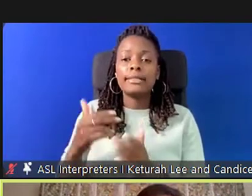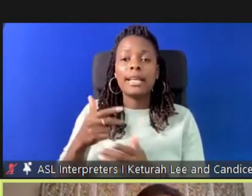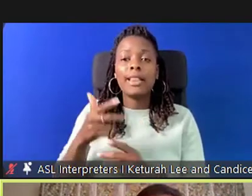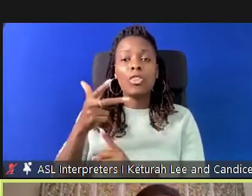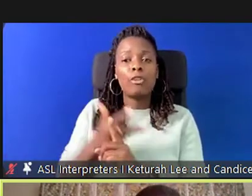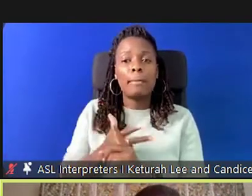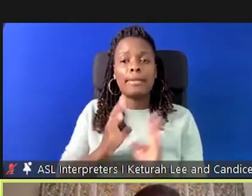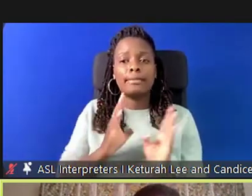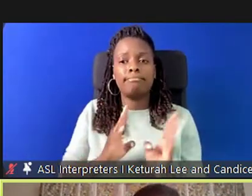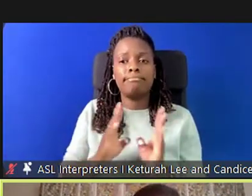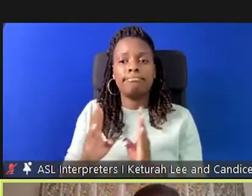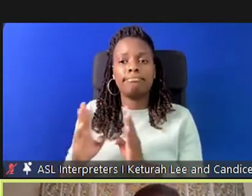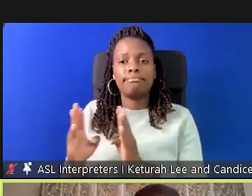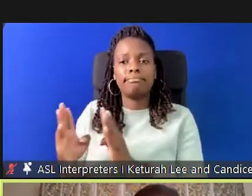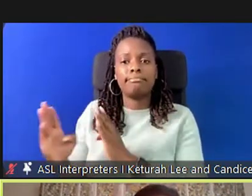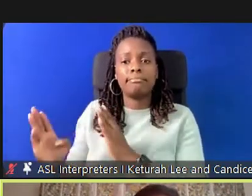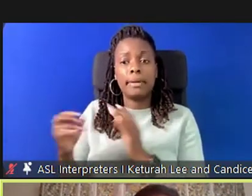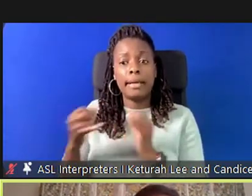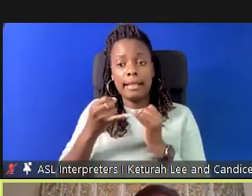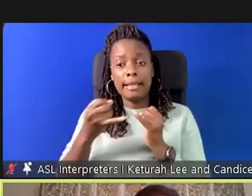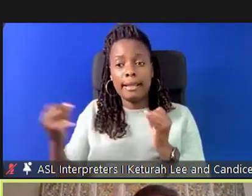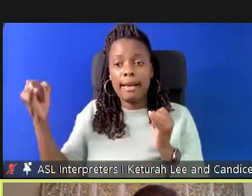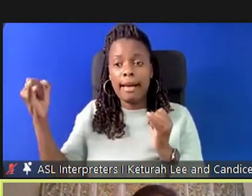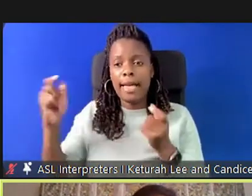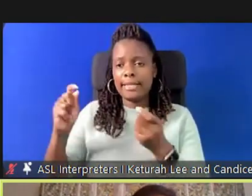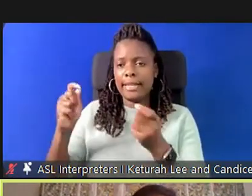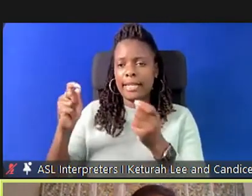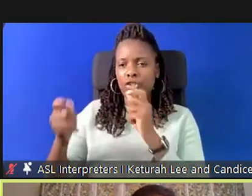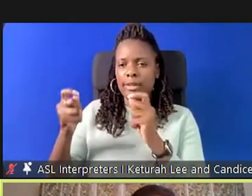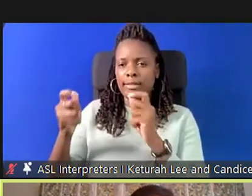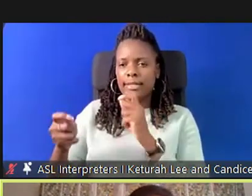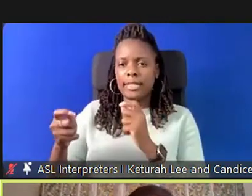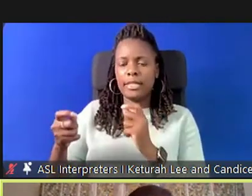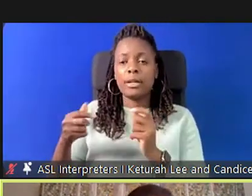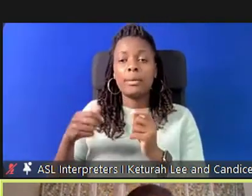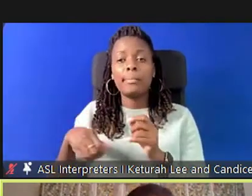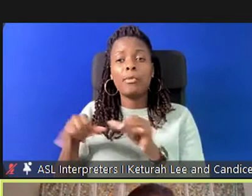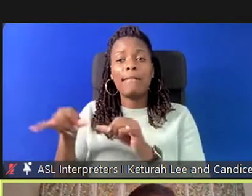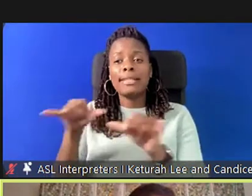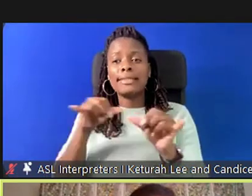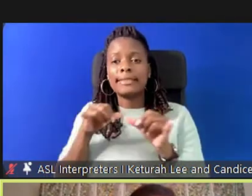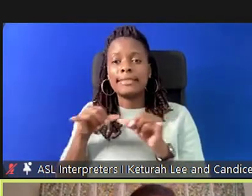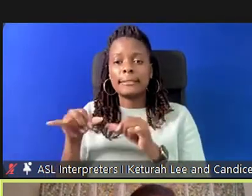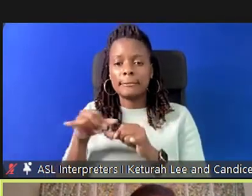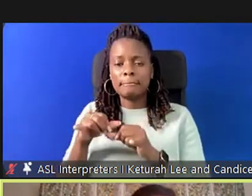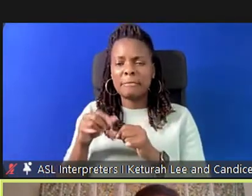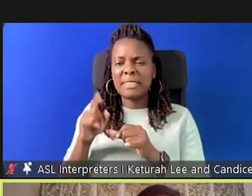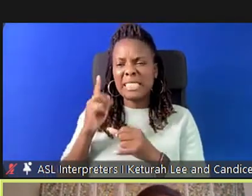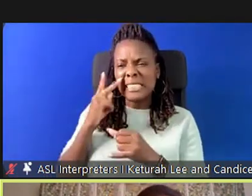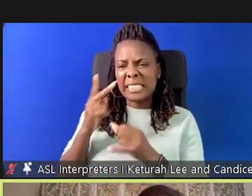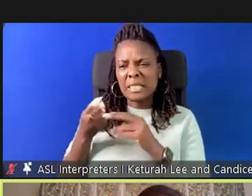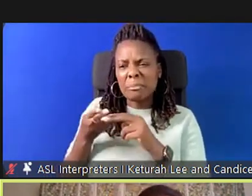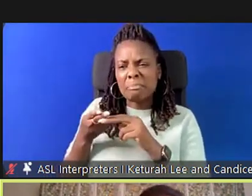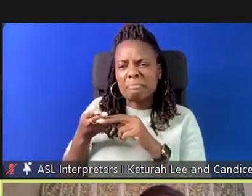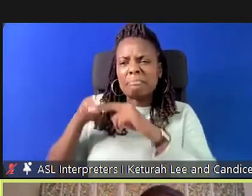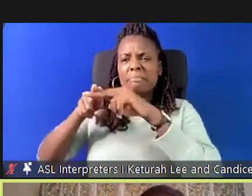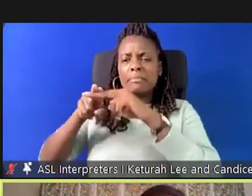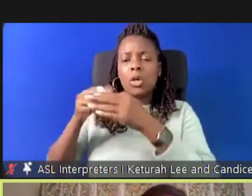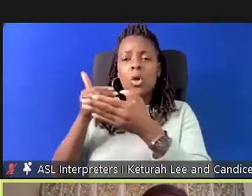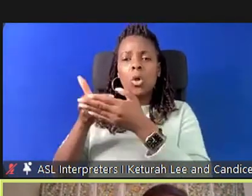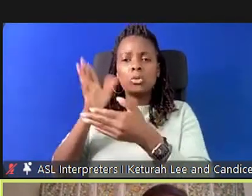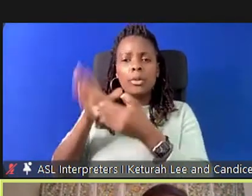line is the adjusted prevalence. The prevalence of loneliness increased slightly over the last years of life, but these changes were